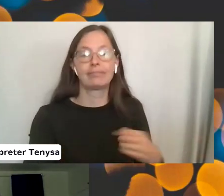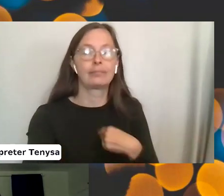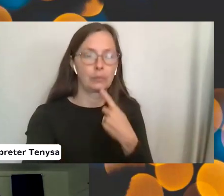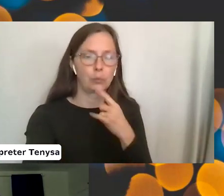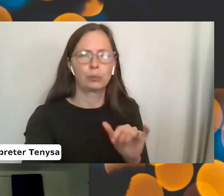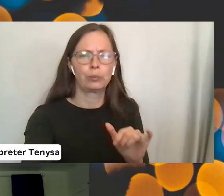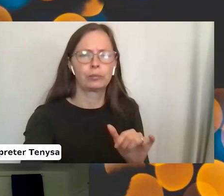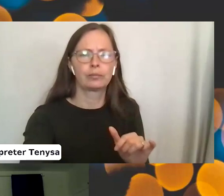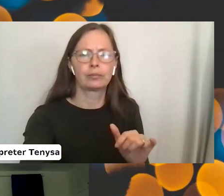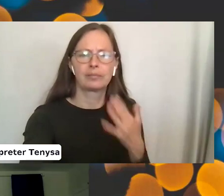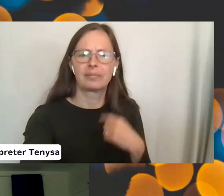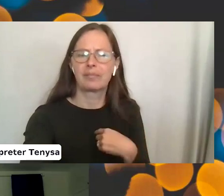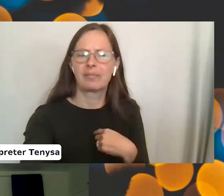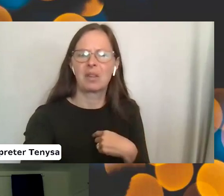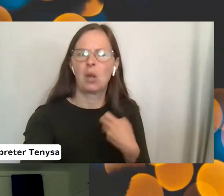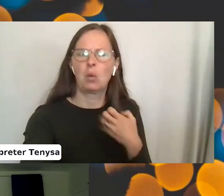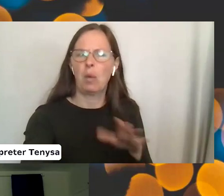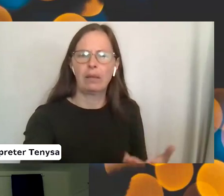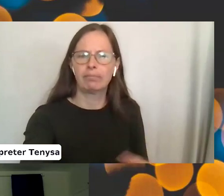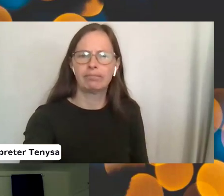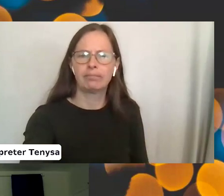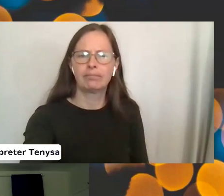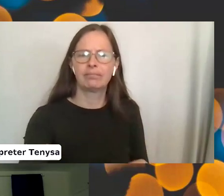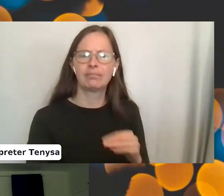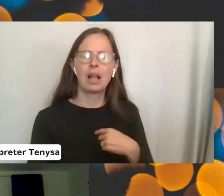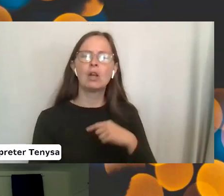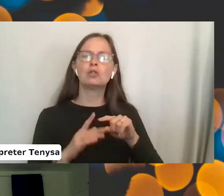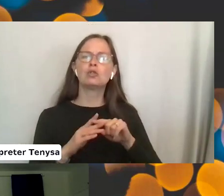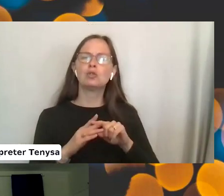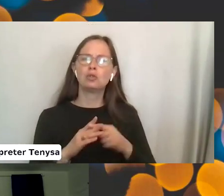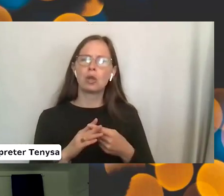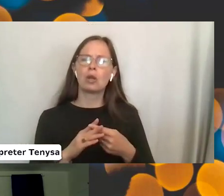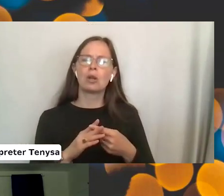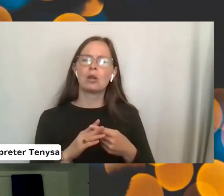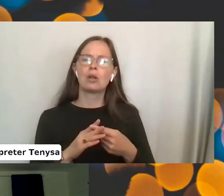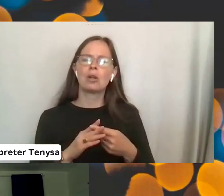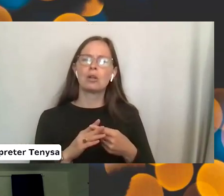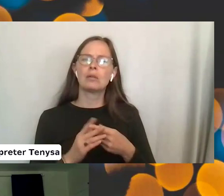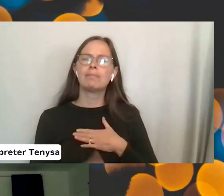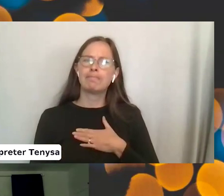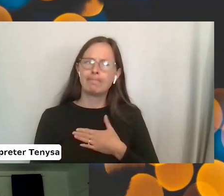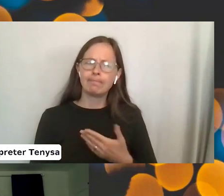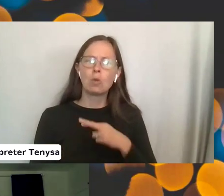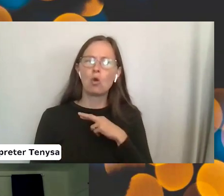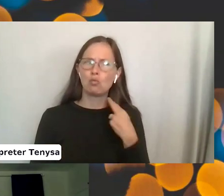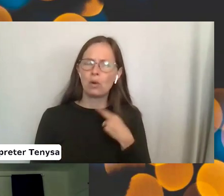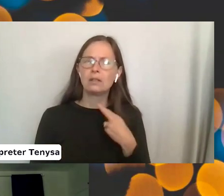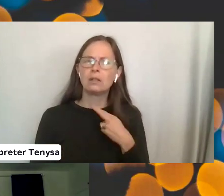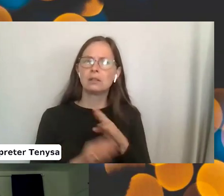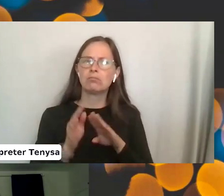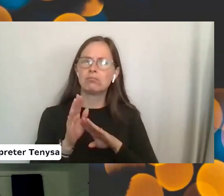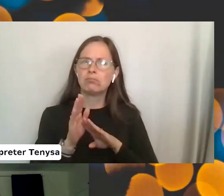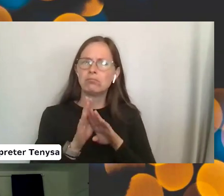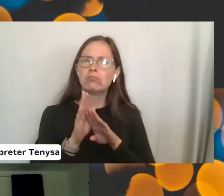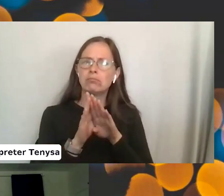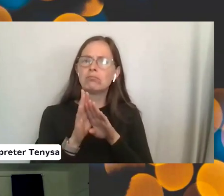what? I don't think I'm going to die. And then I started risking progress and discovering